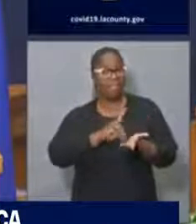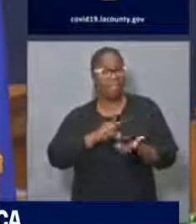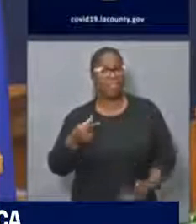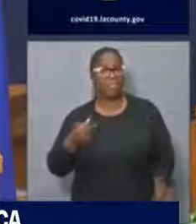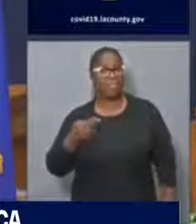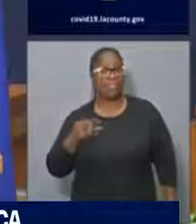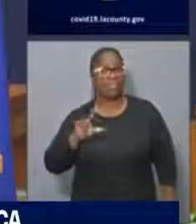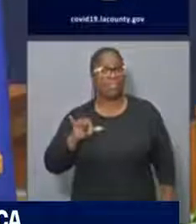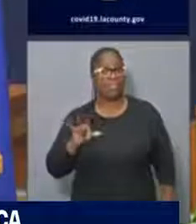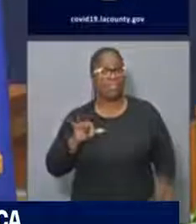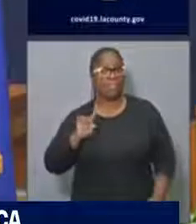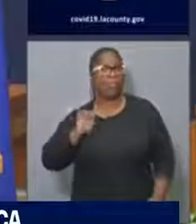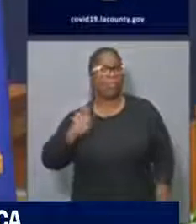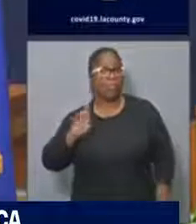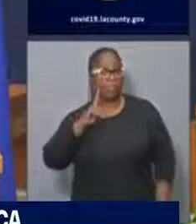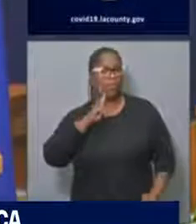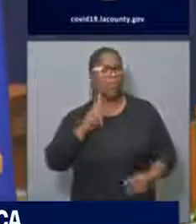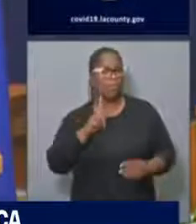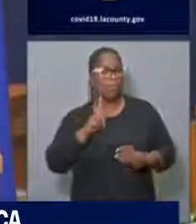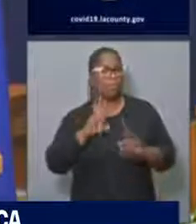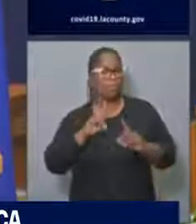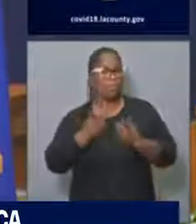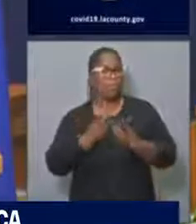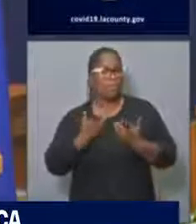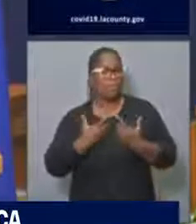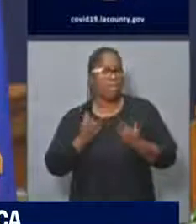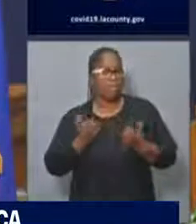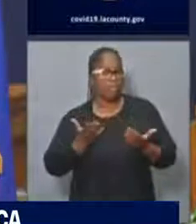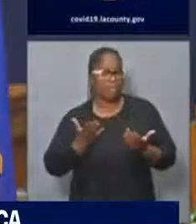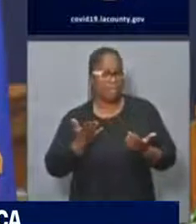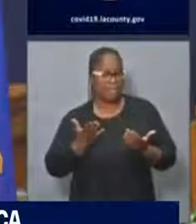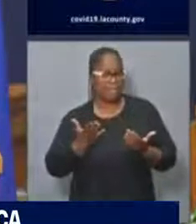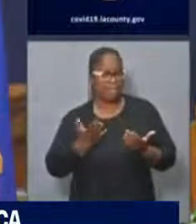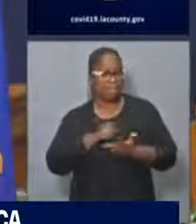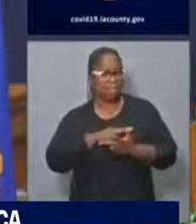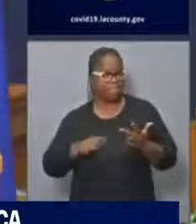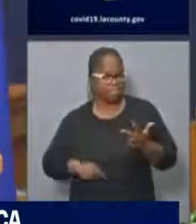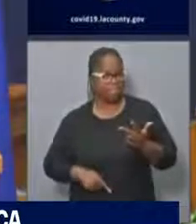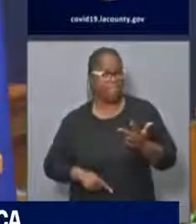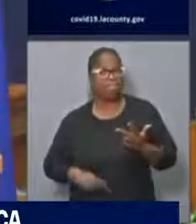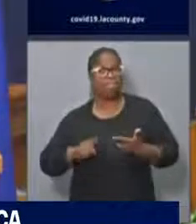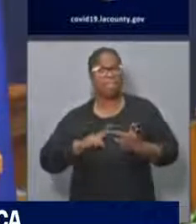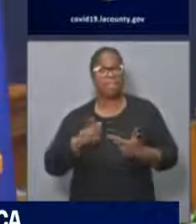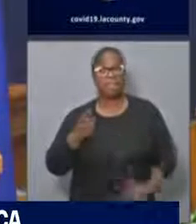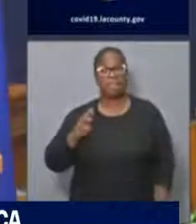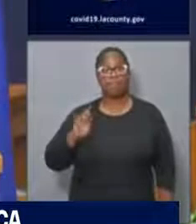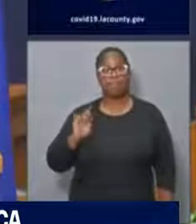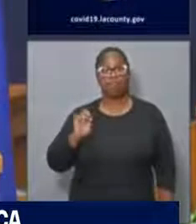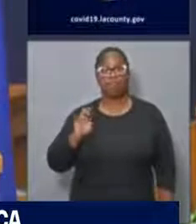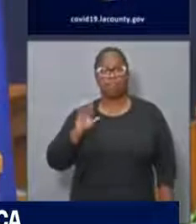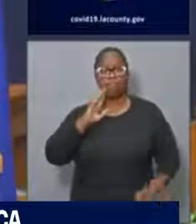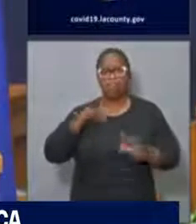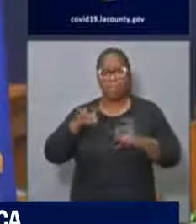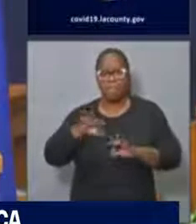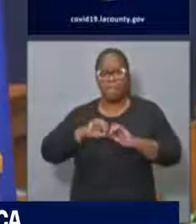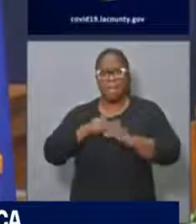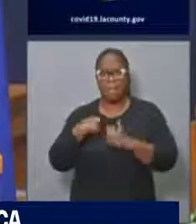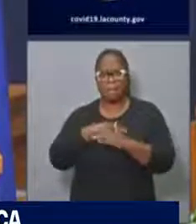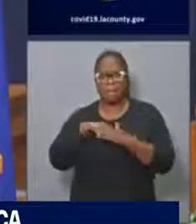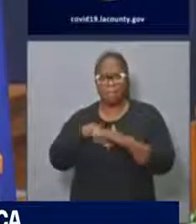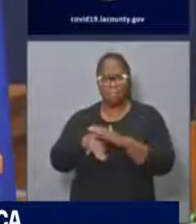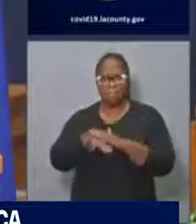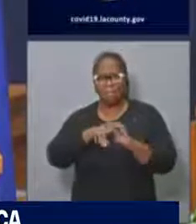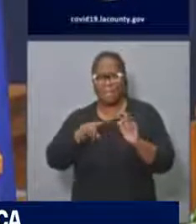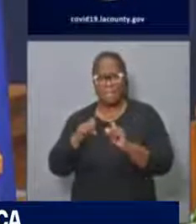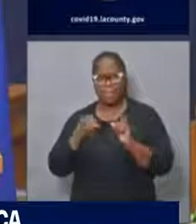Services. Dr. Galli will share what we're doing to increase much-needed access to testing. We're expanding the